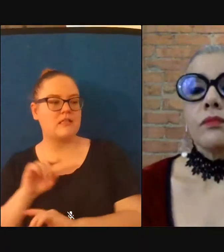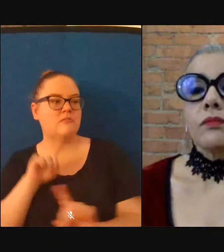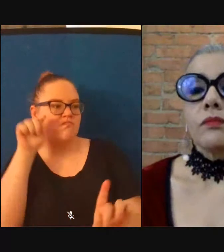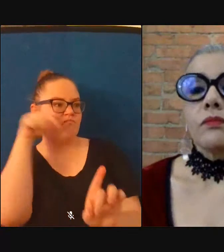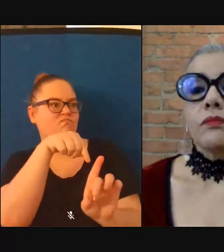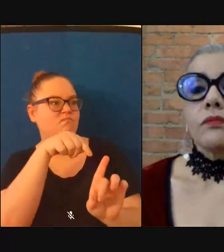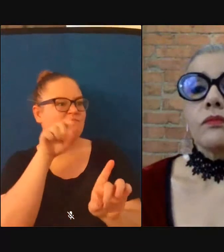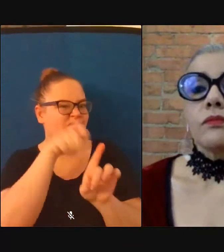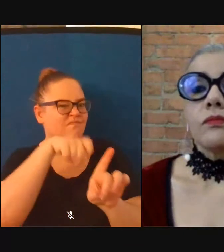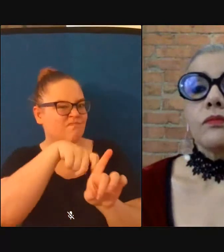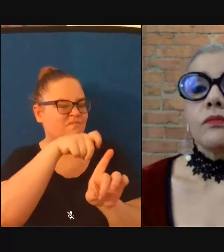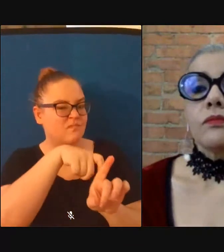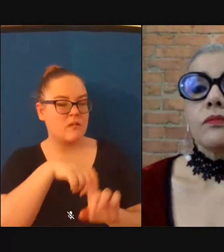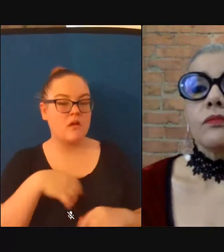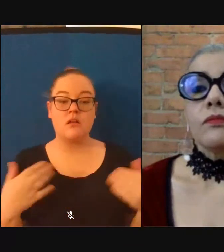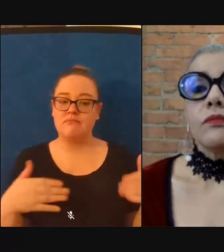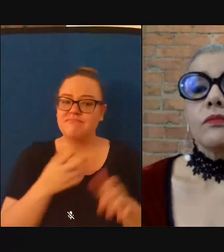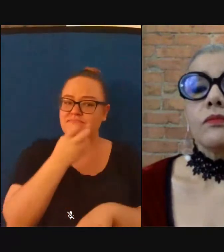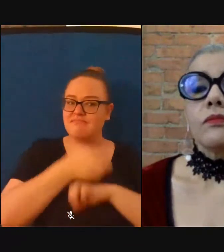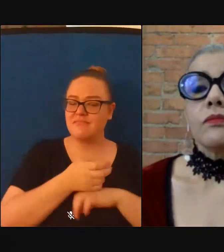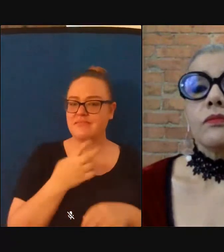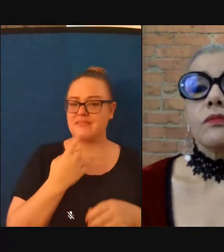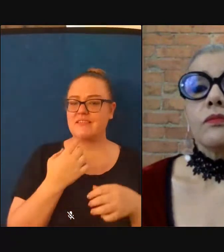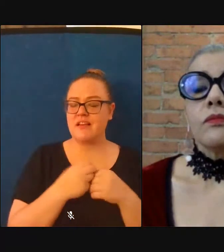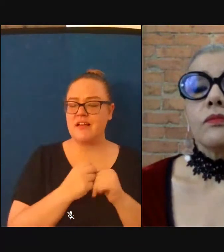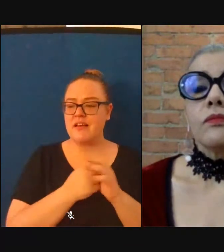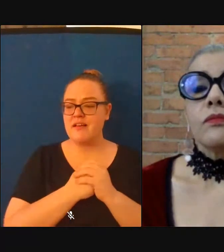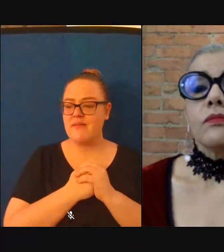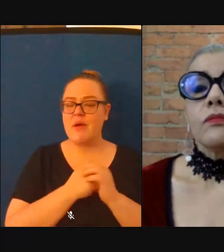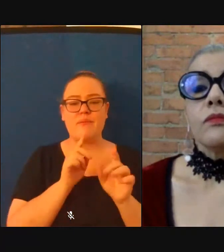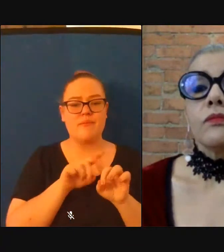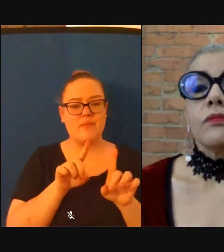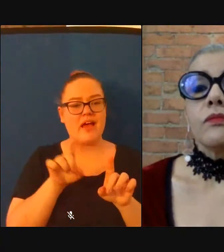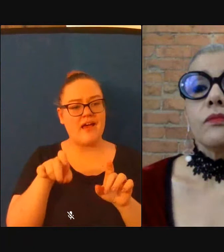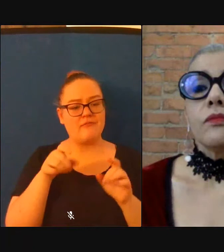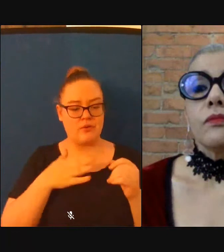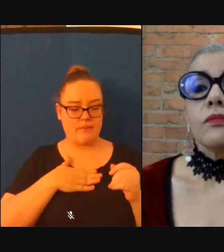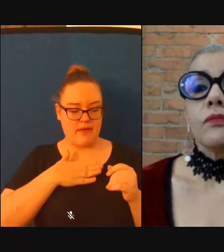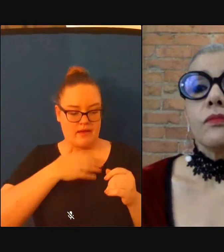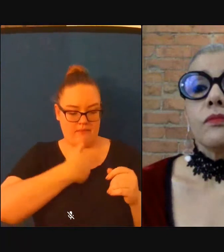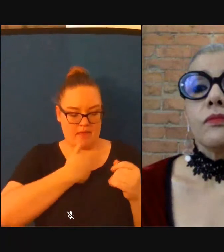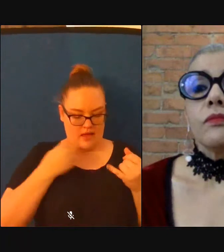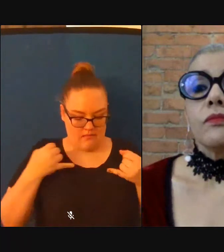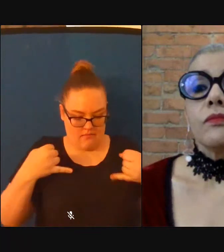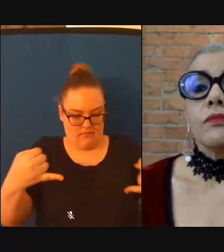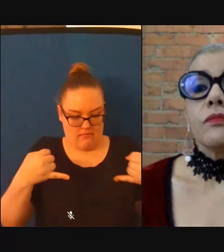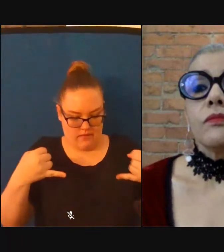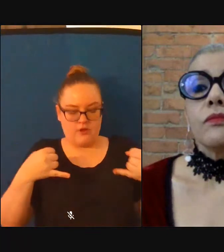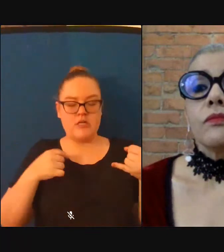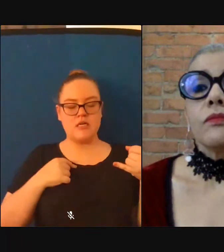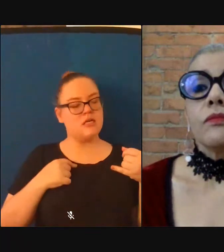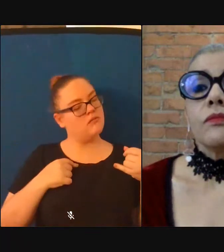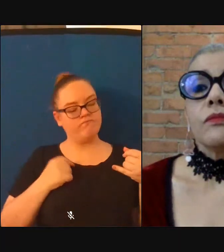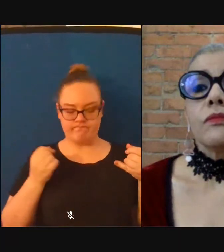To do that, it made me really walk past the boundaries of myself. And, there was